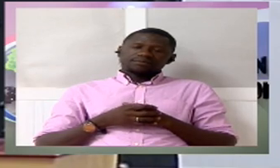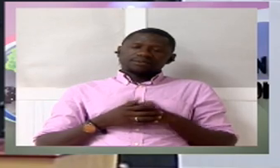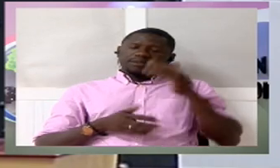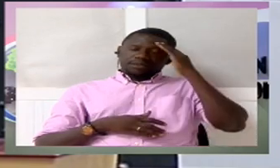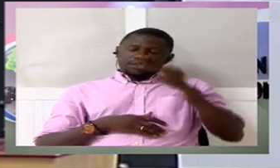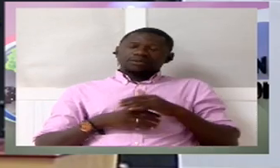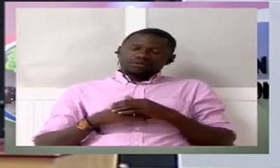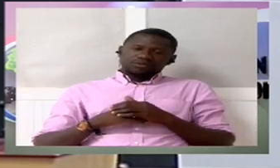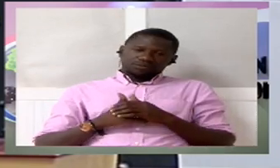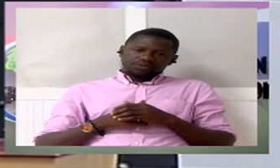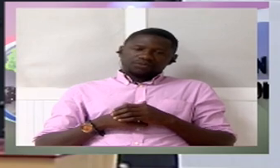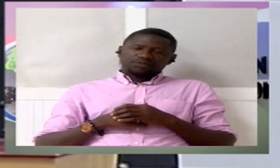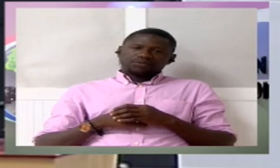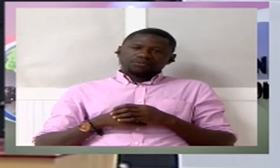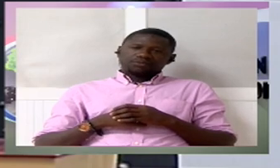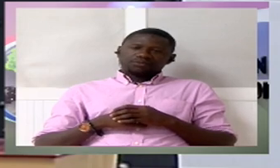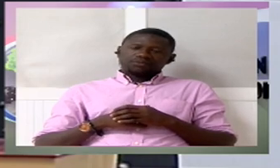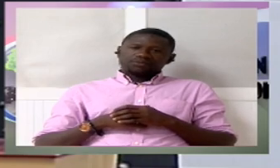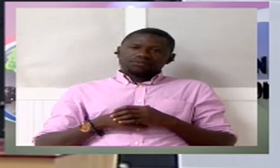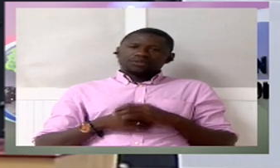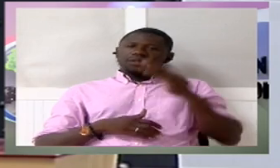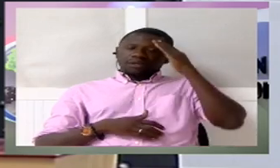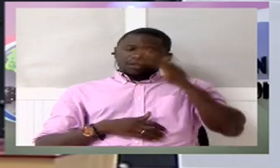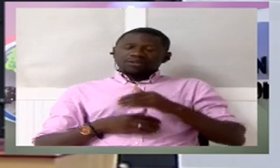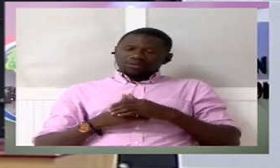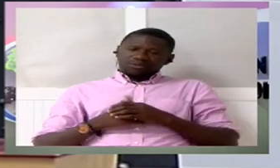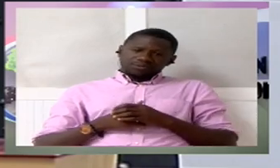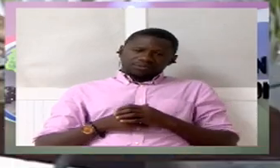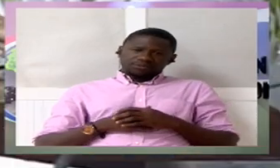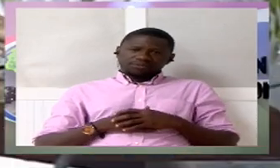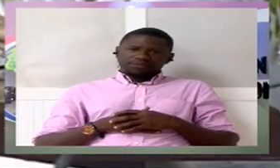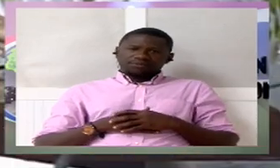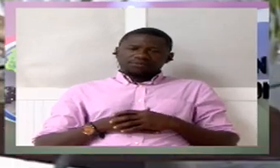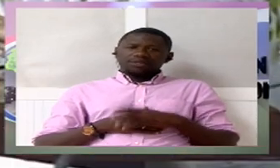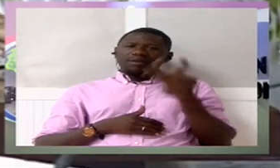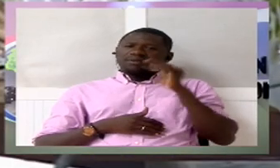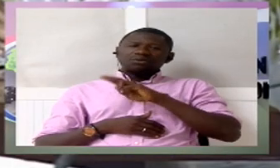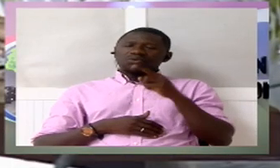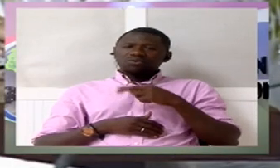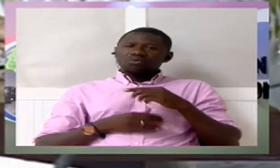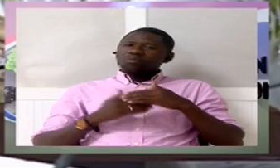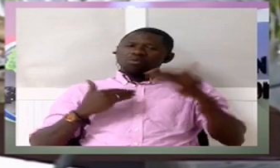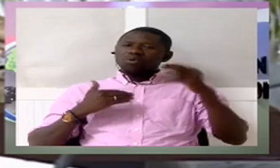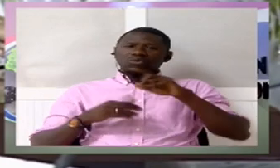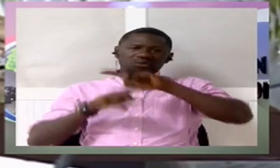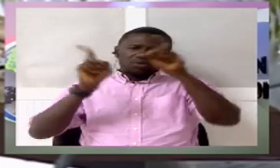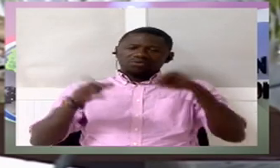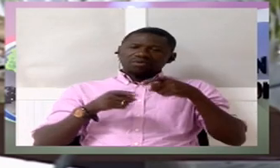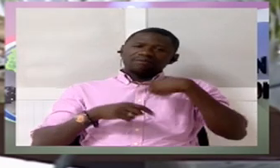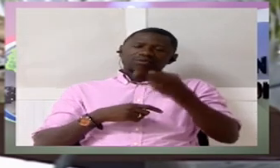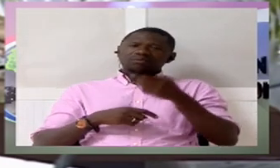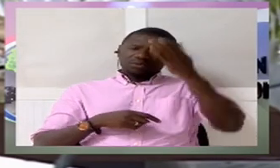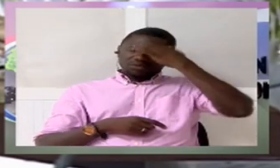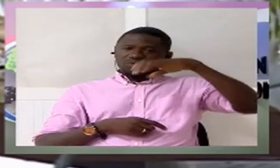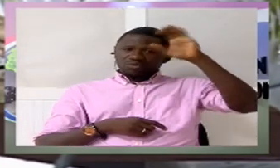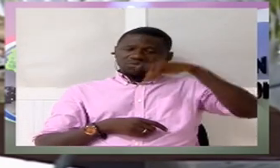Thank you. Baraka. Thank you. There are no further questions from my commissioners. Inga